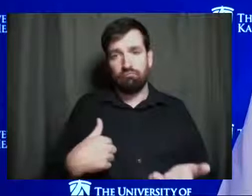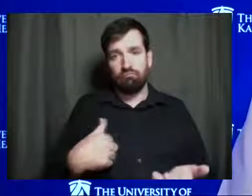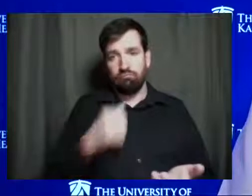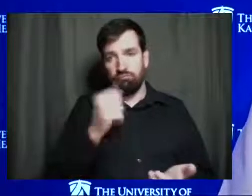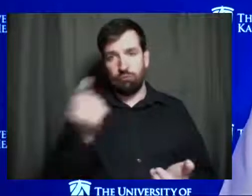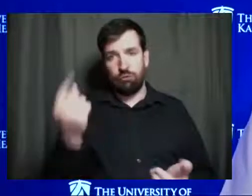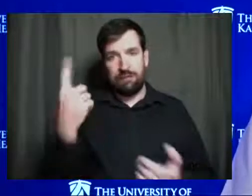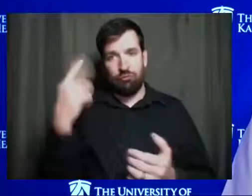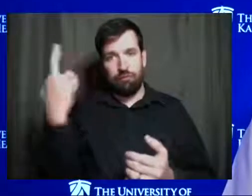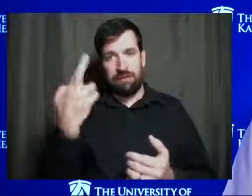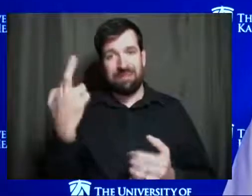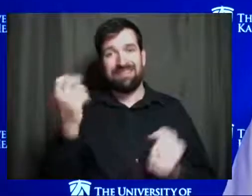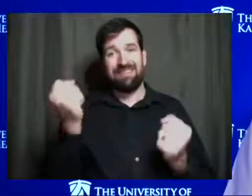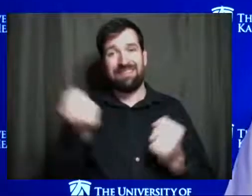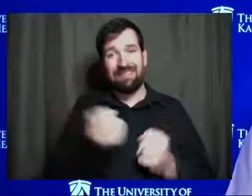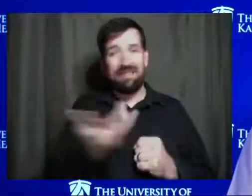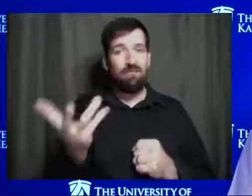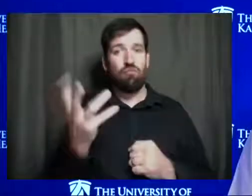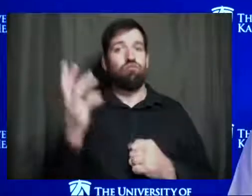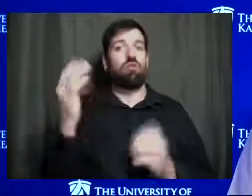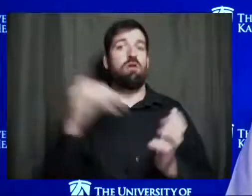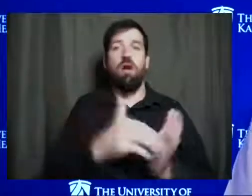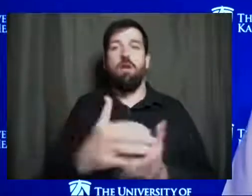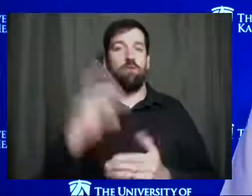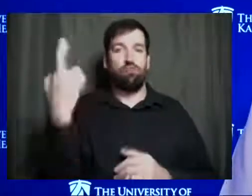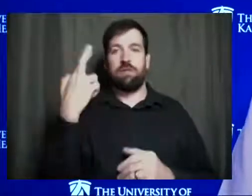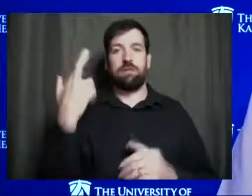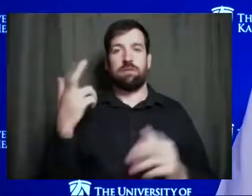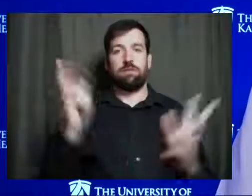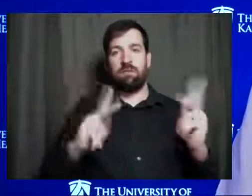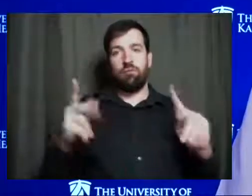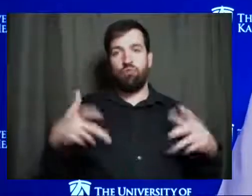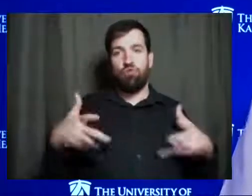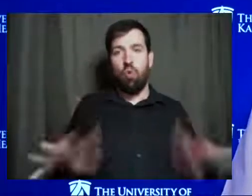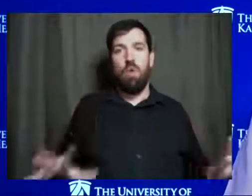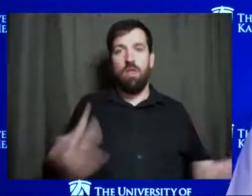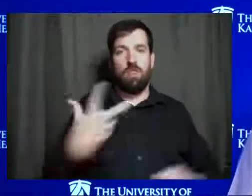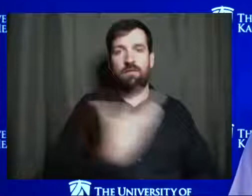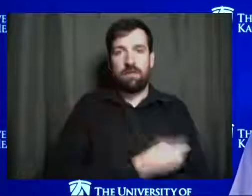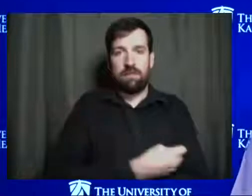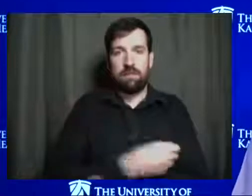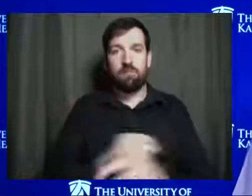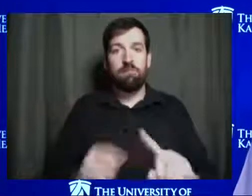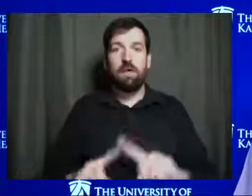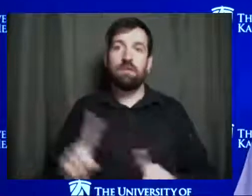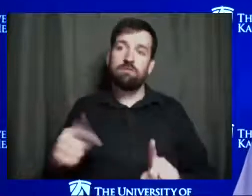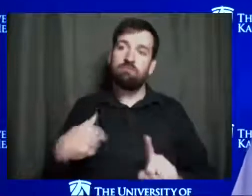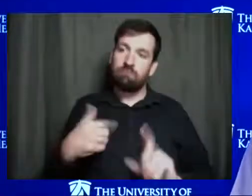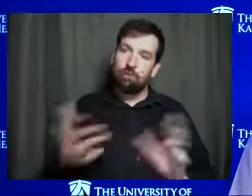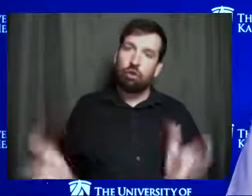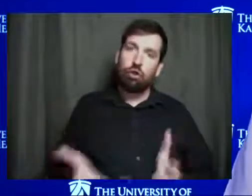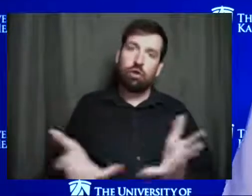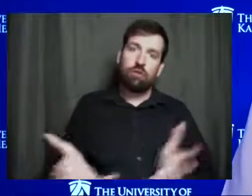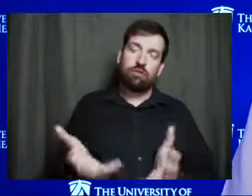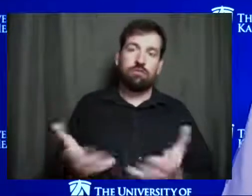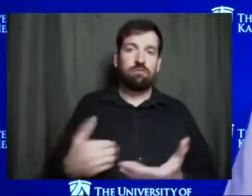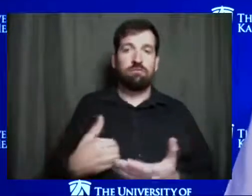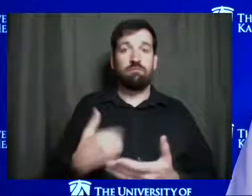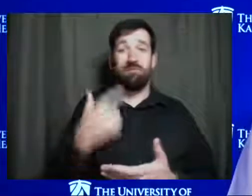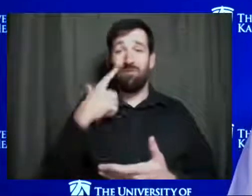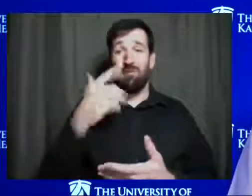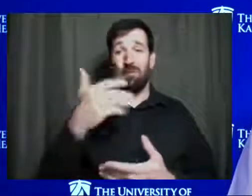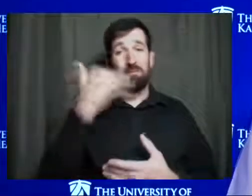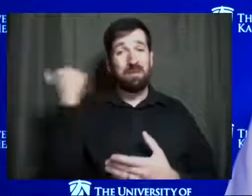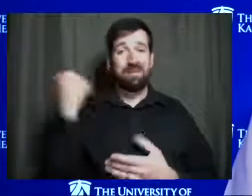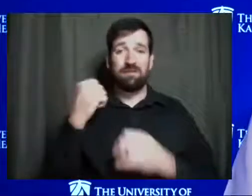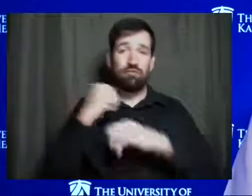that are common that people don't want to get the vaccine, but just would encourage to offer greatest protection. Now,